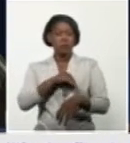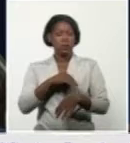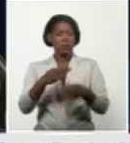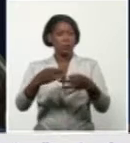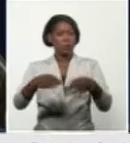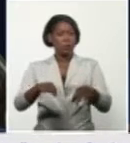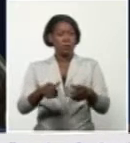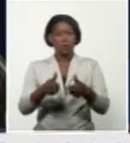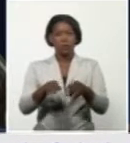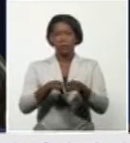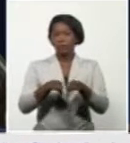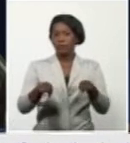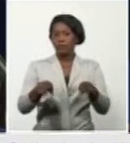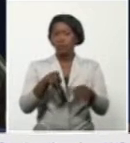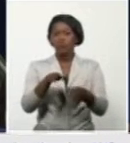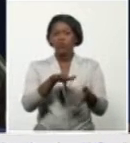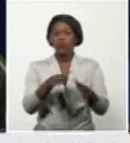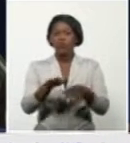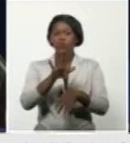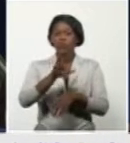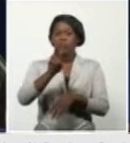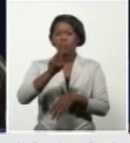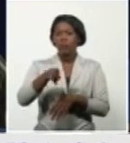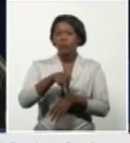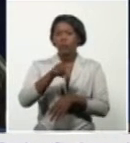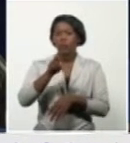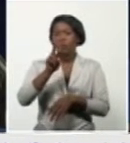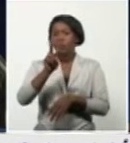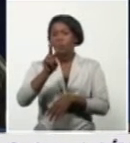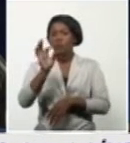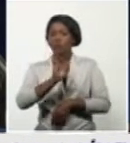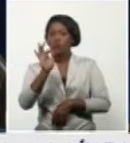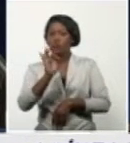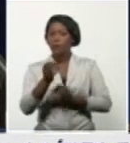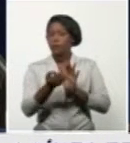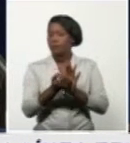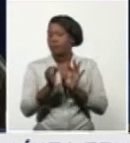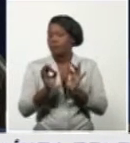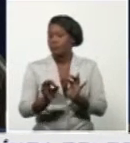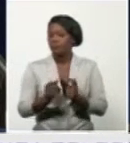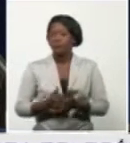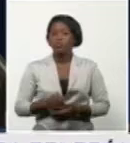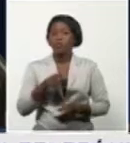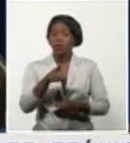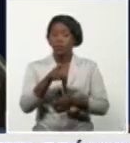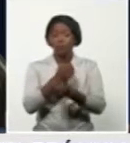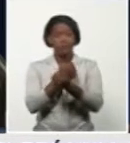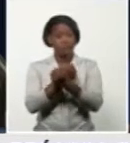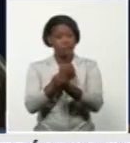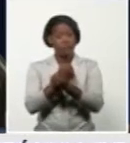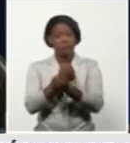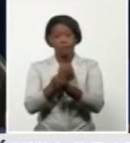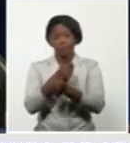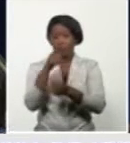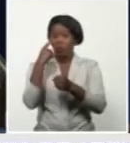representing 52.2% of those confirmed cases to this date.